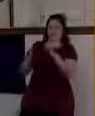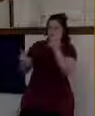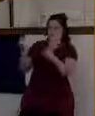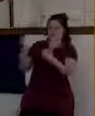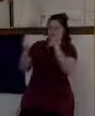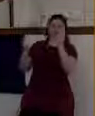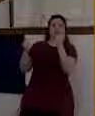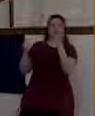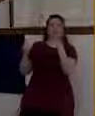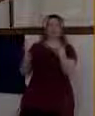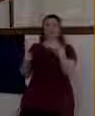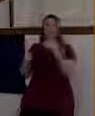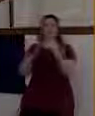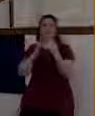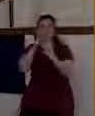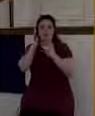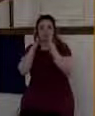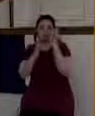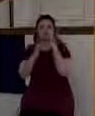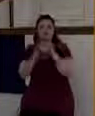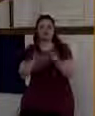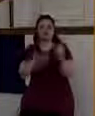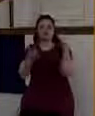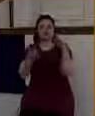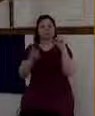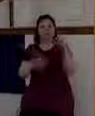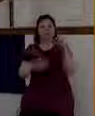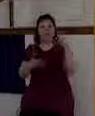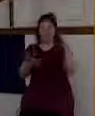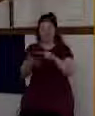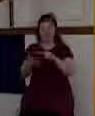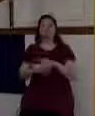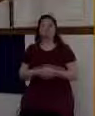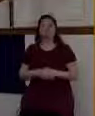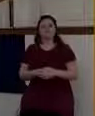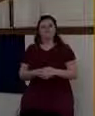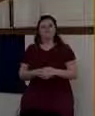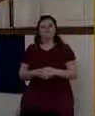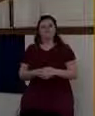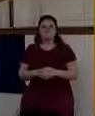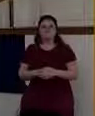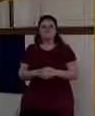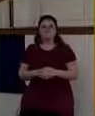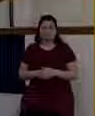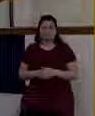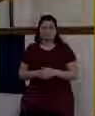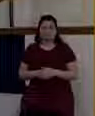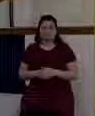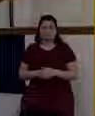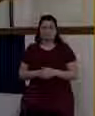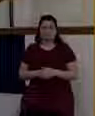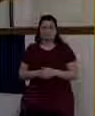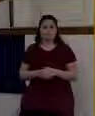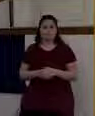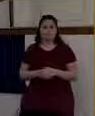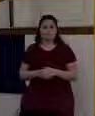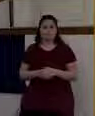brought great shame. Look in verse number 10 where he says, so he went another way and returned not by the way that